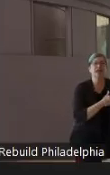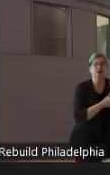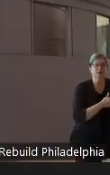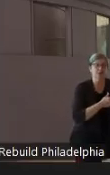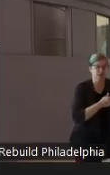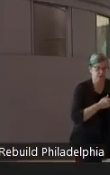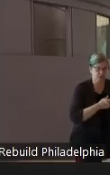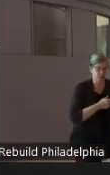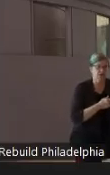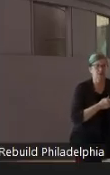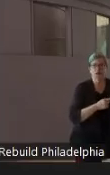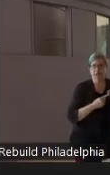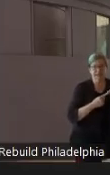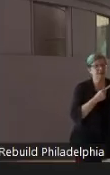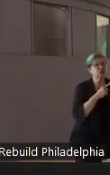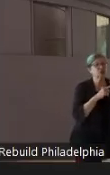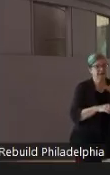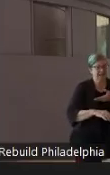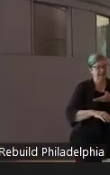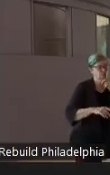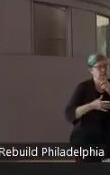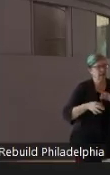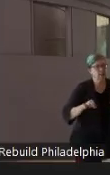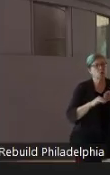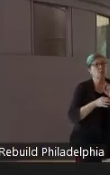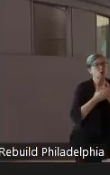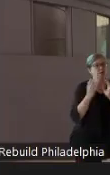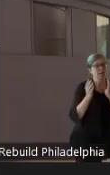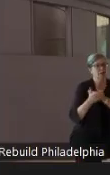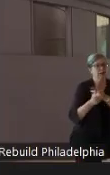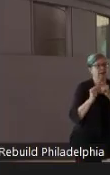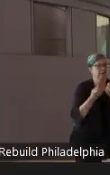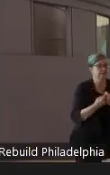because she's a special guest and a really important part of our team.